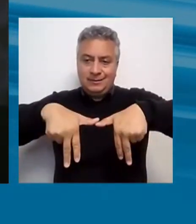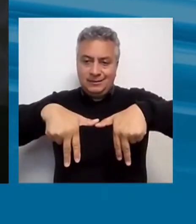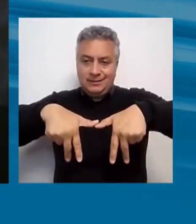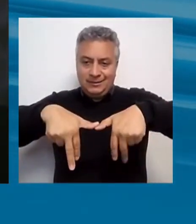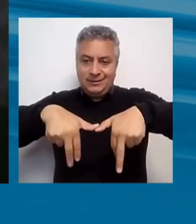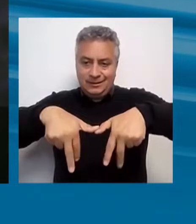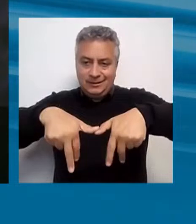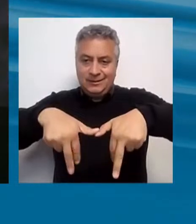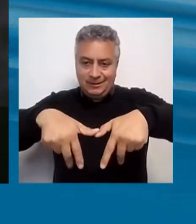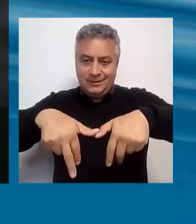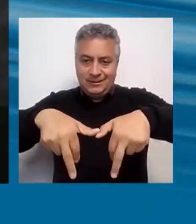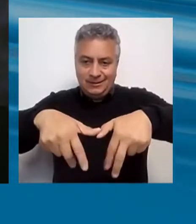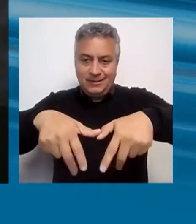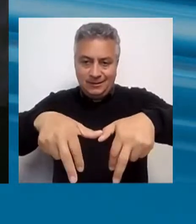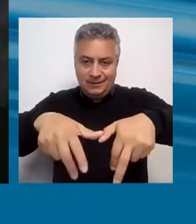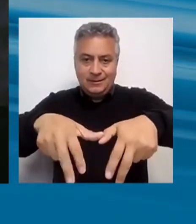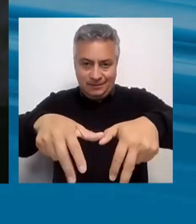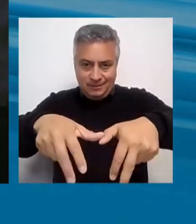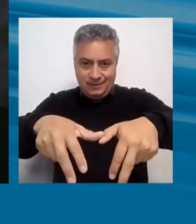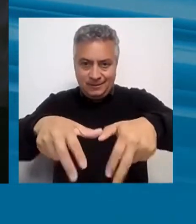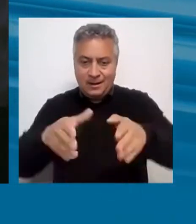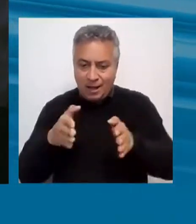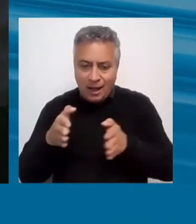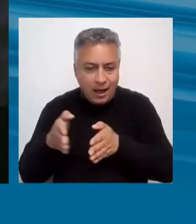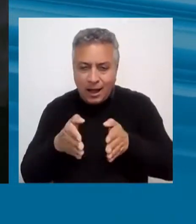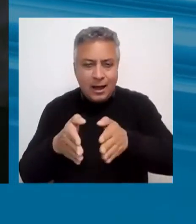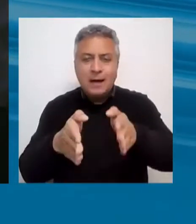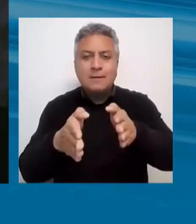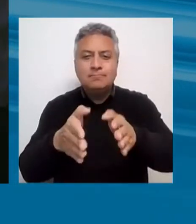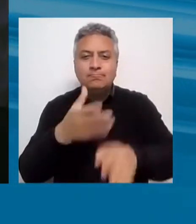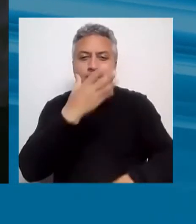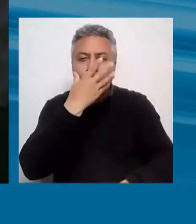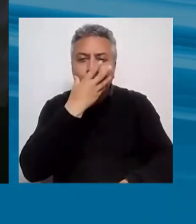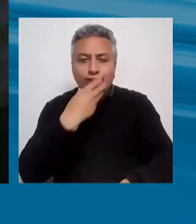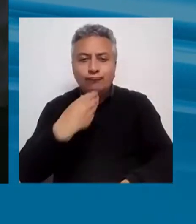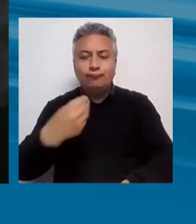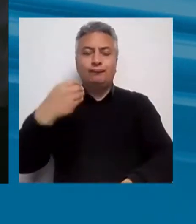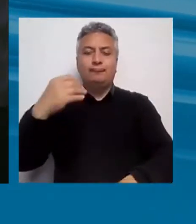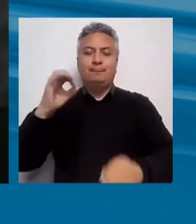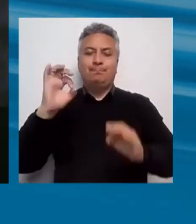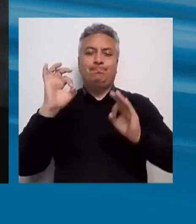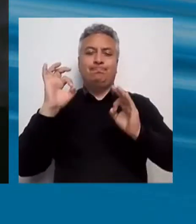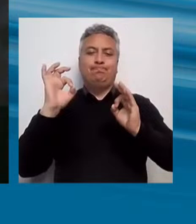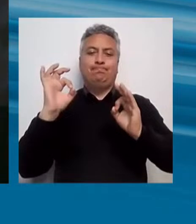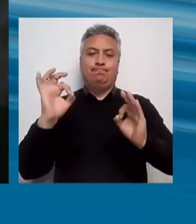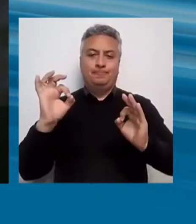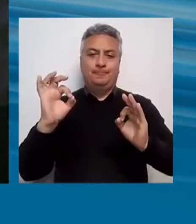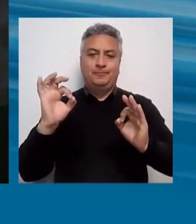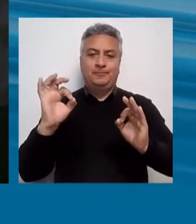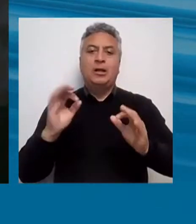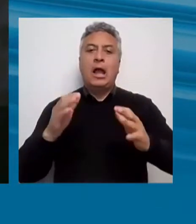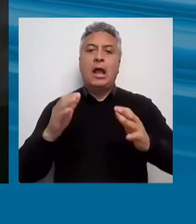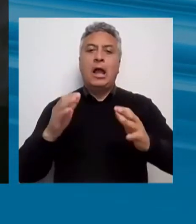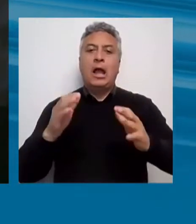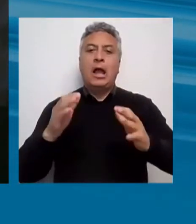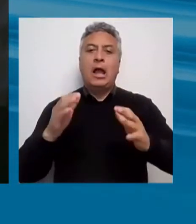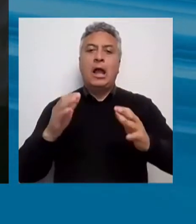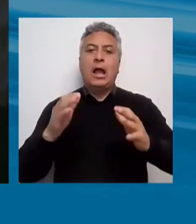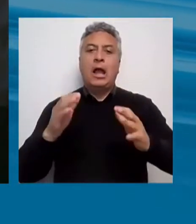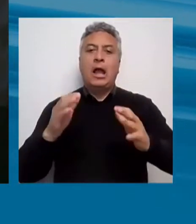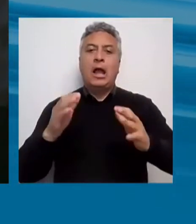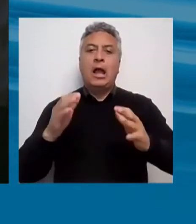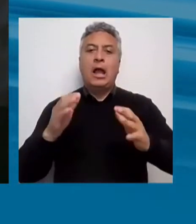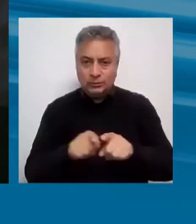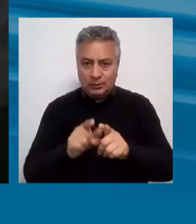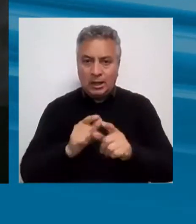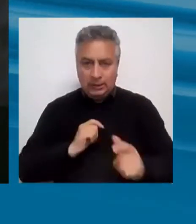that going hand in hand, we will have a very slow path, and in some cases,